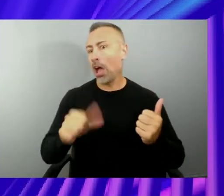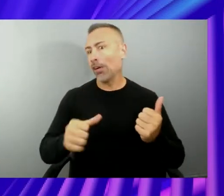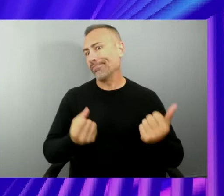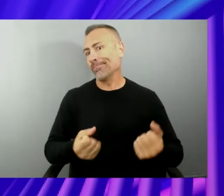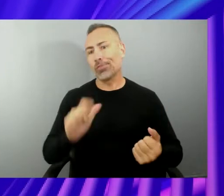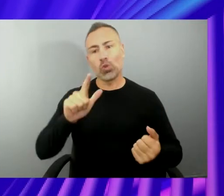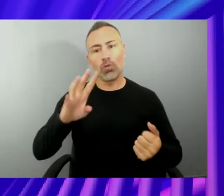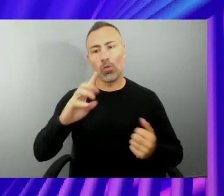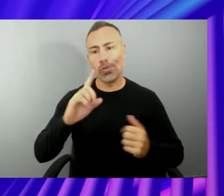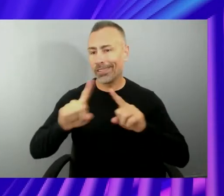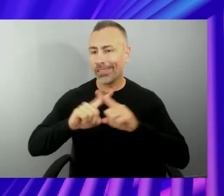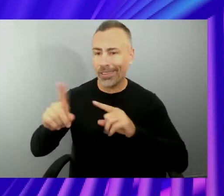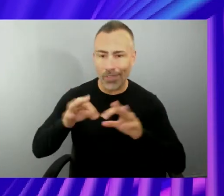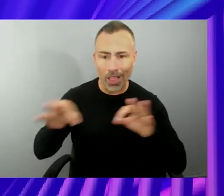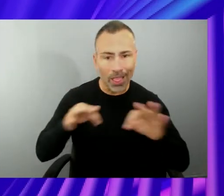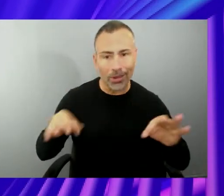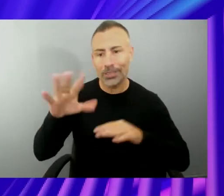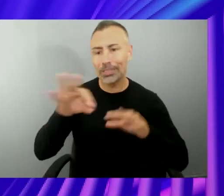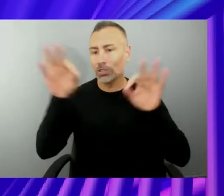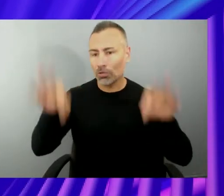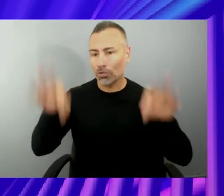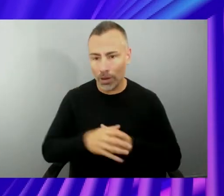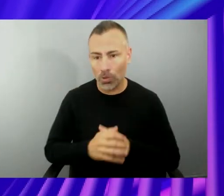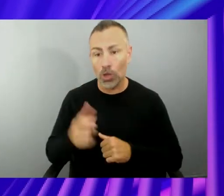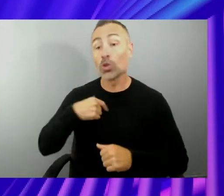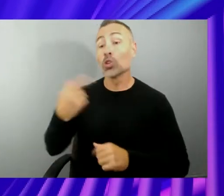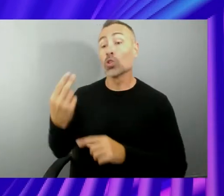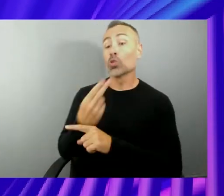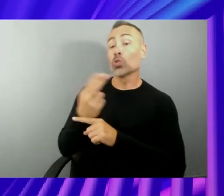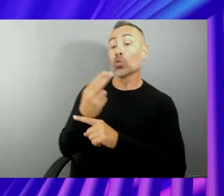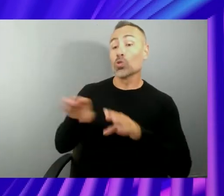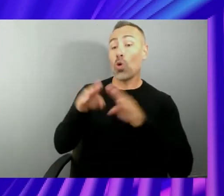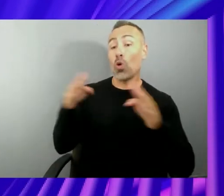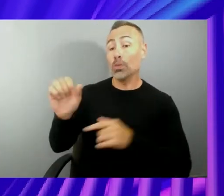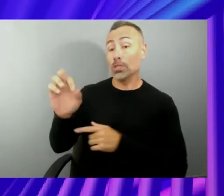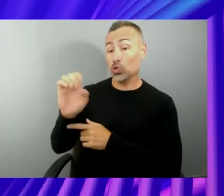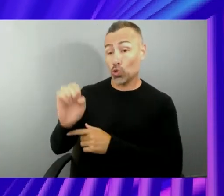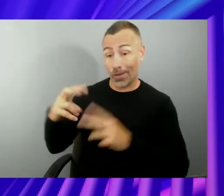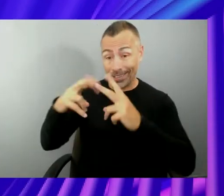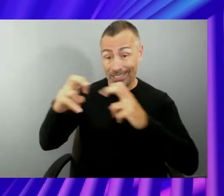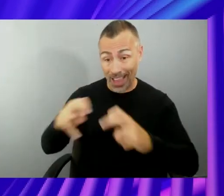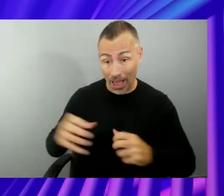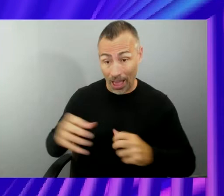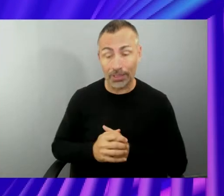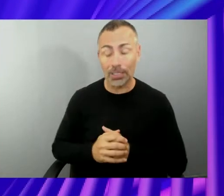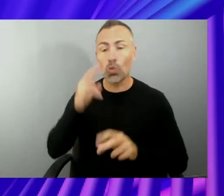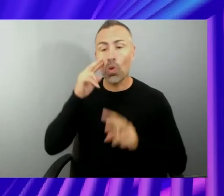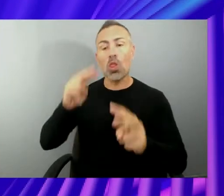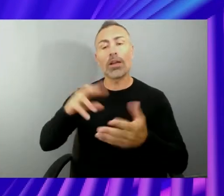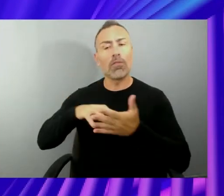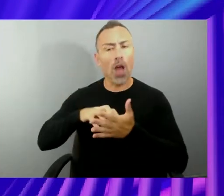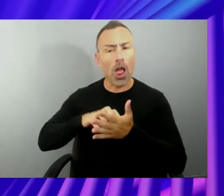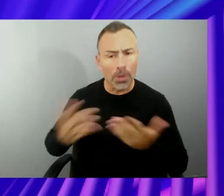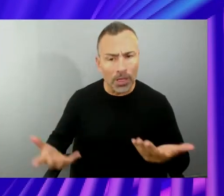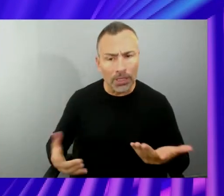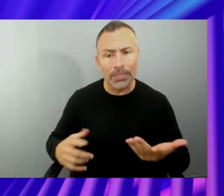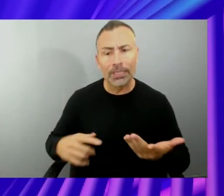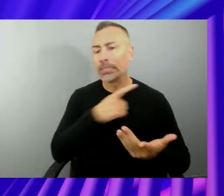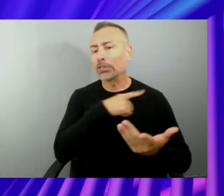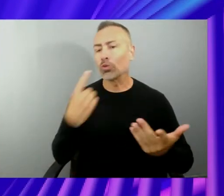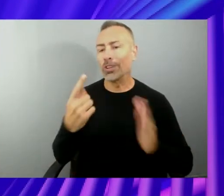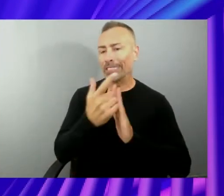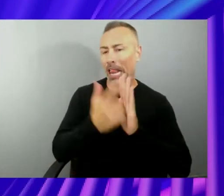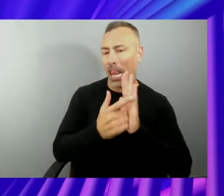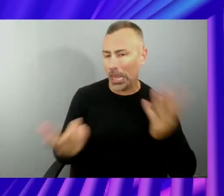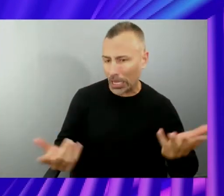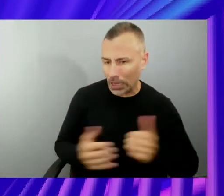source packages, all the vulnerabilities inside those packages, any kind of legal risk that might have it. We can then correlate those results and be like, hey,